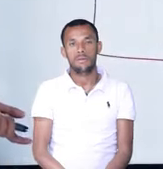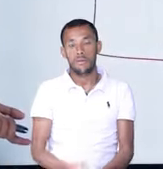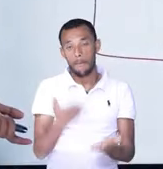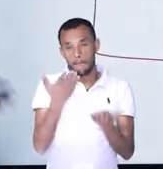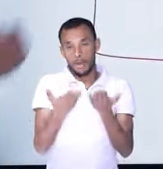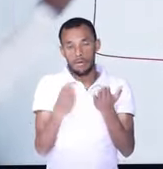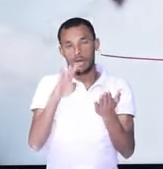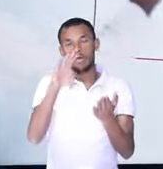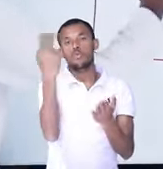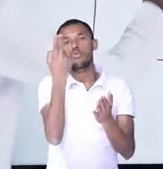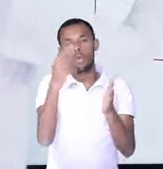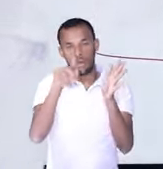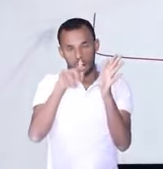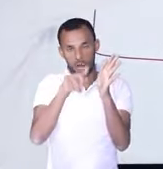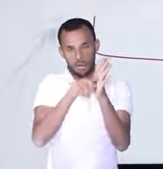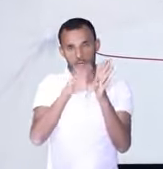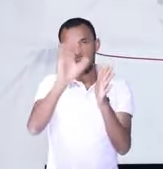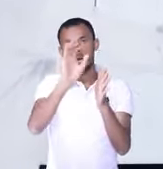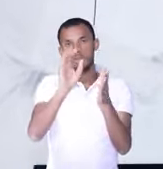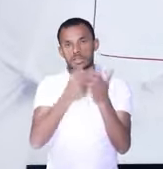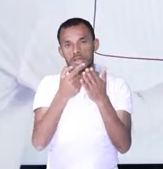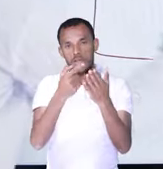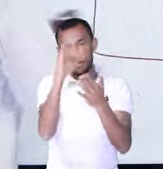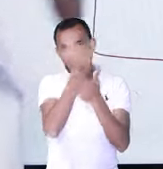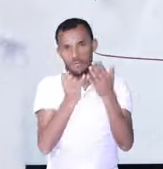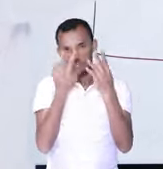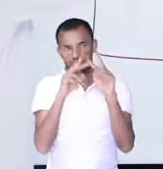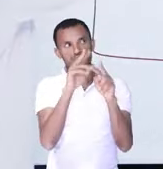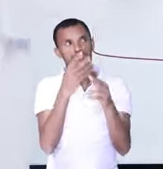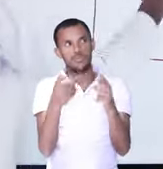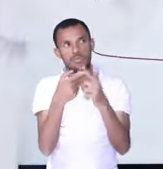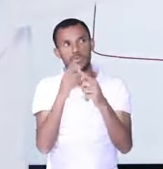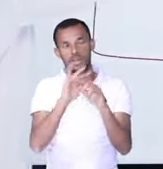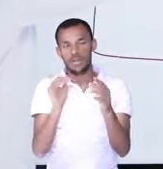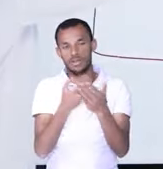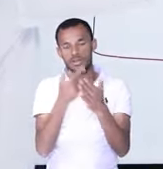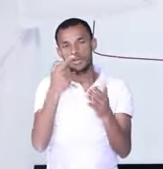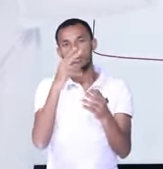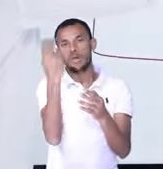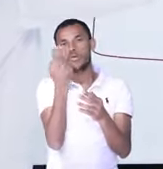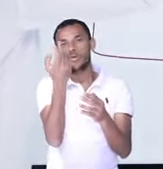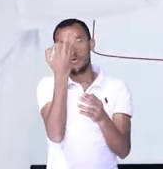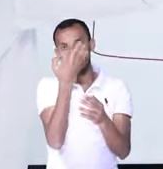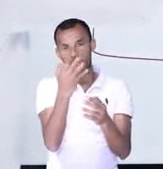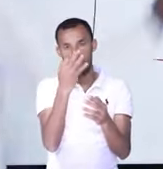Maybe by using so negative catalyst, the graph look like this. This is by using so what?